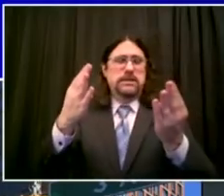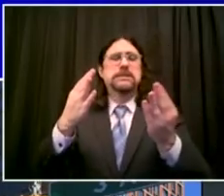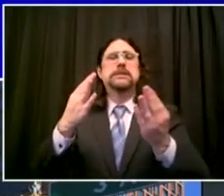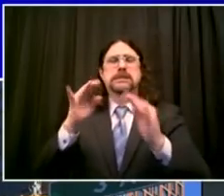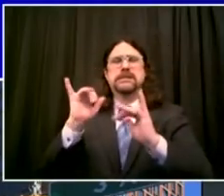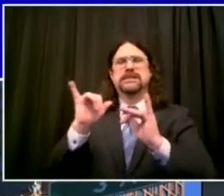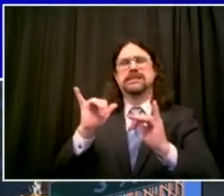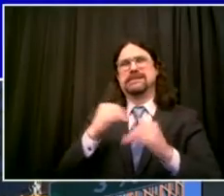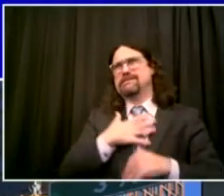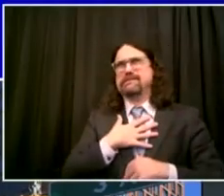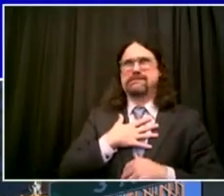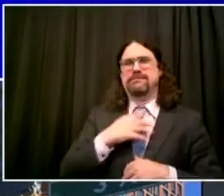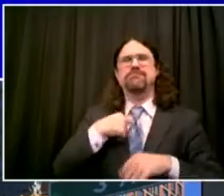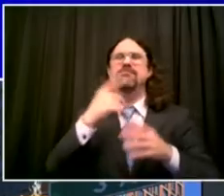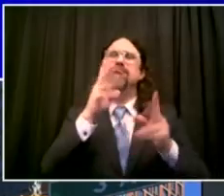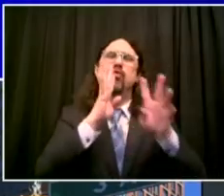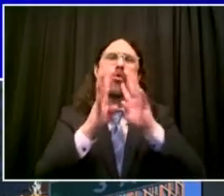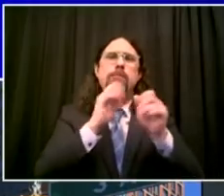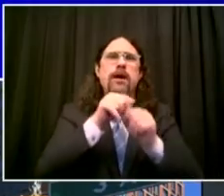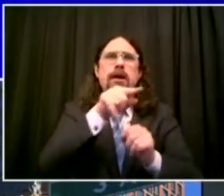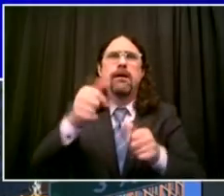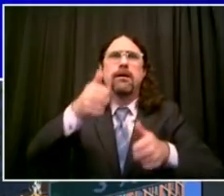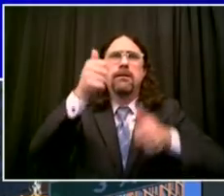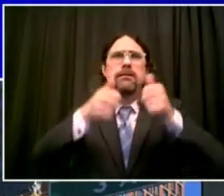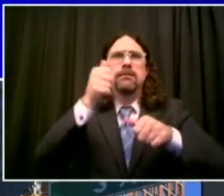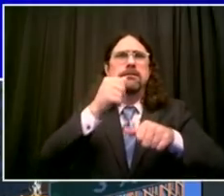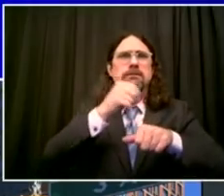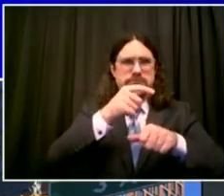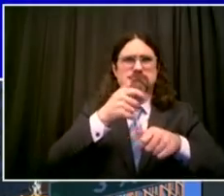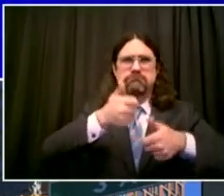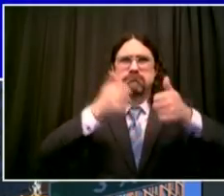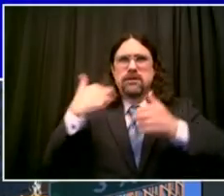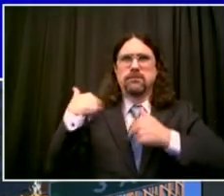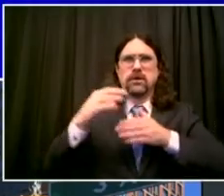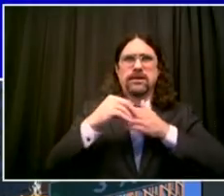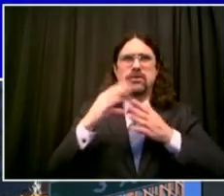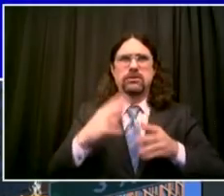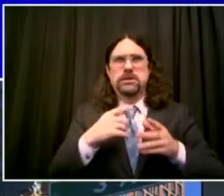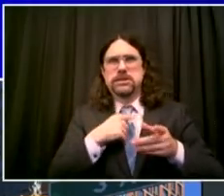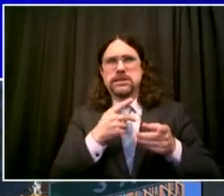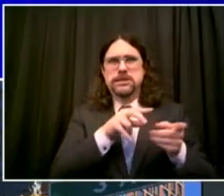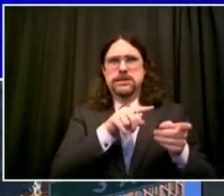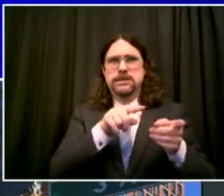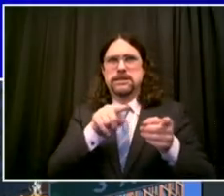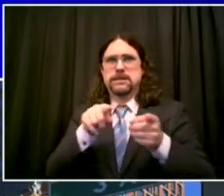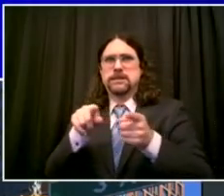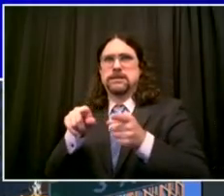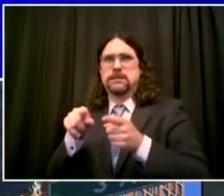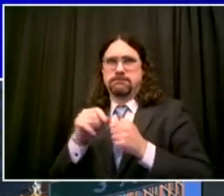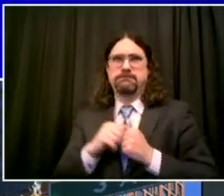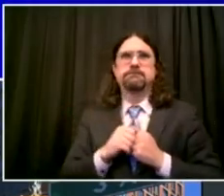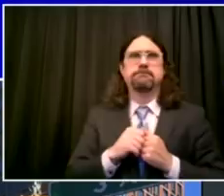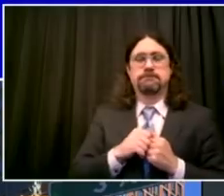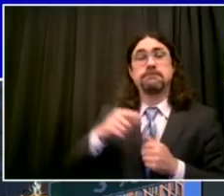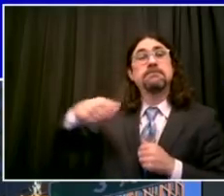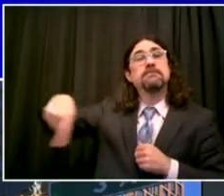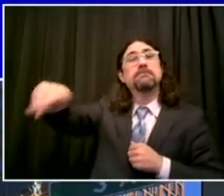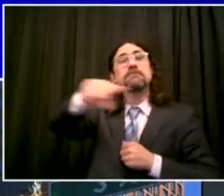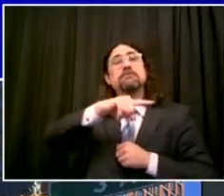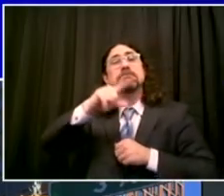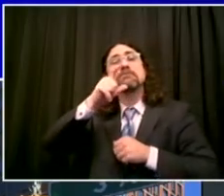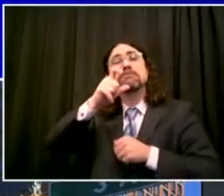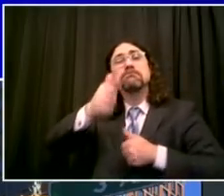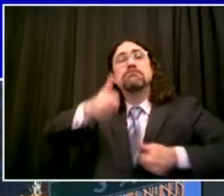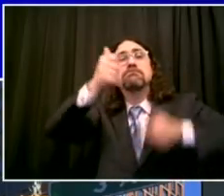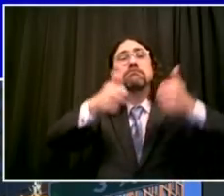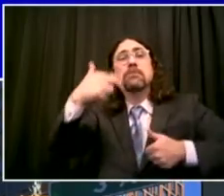any ways of supporting faith communities. But the idea of people coming back together in full